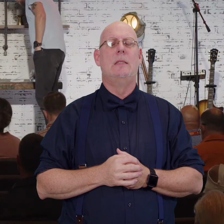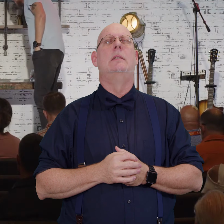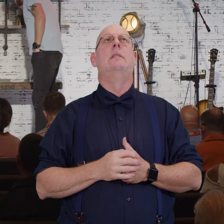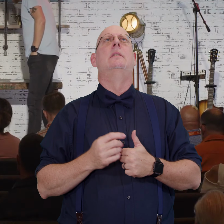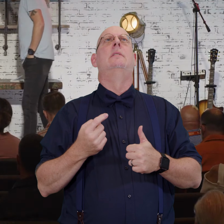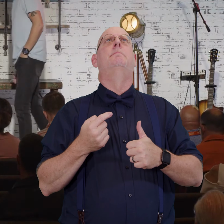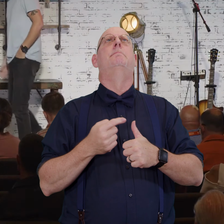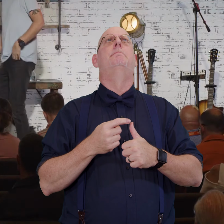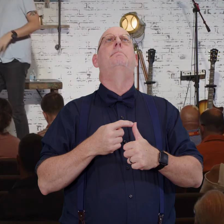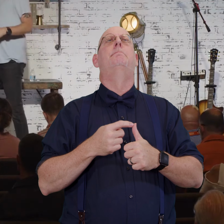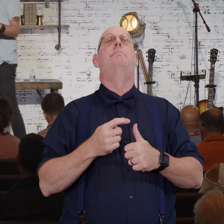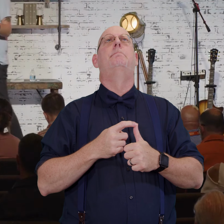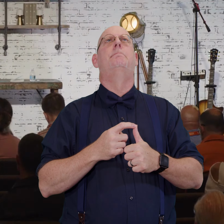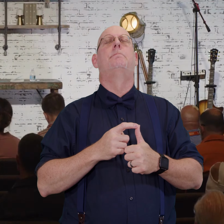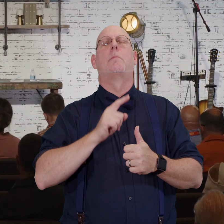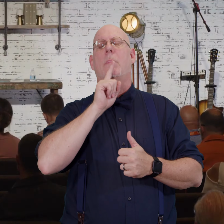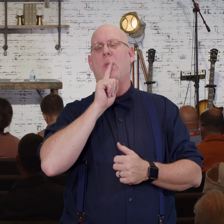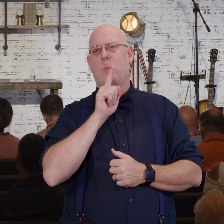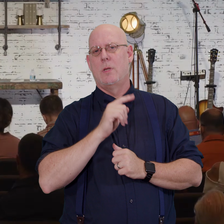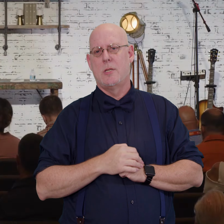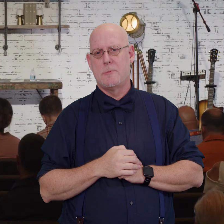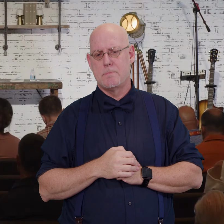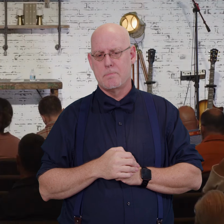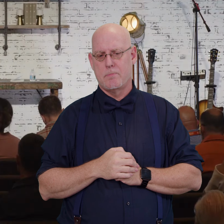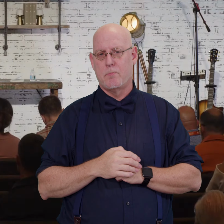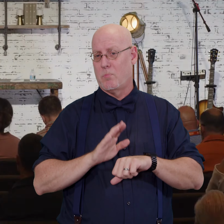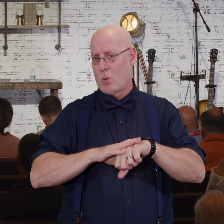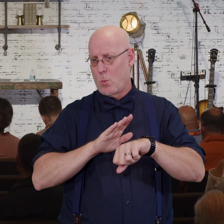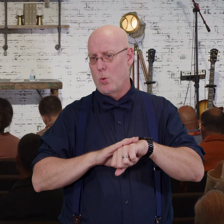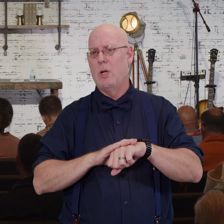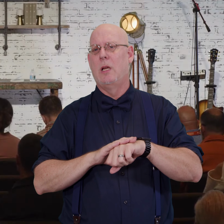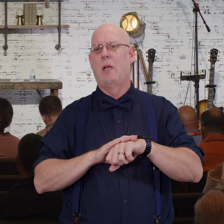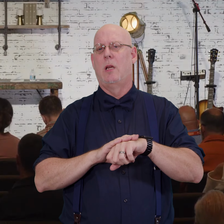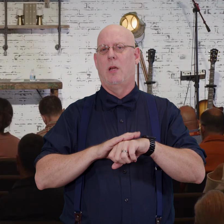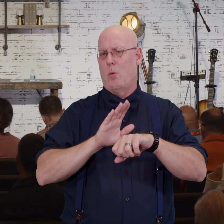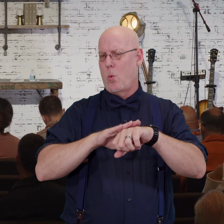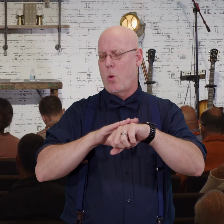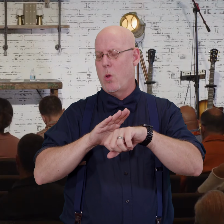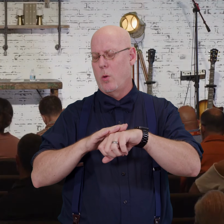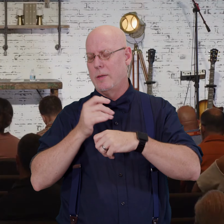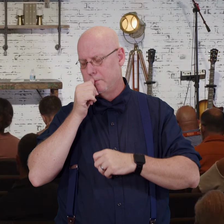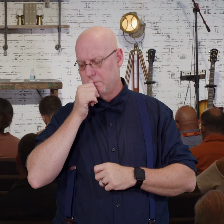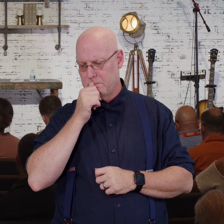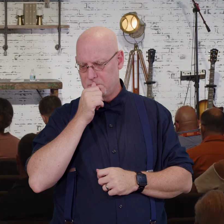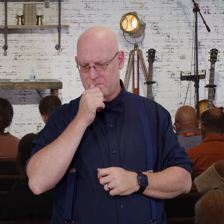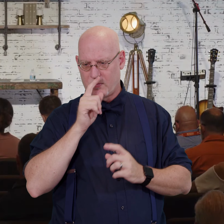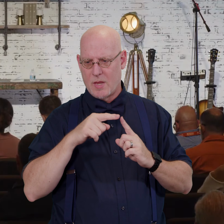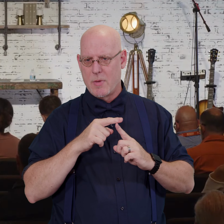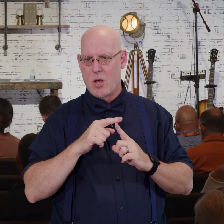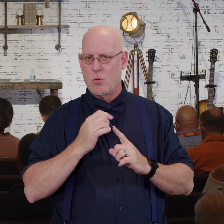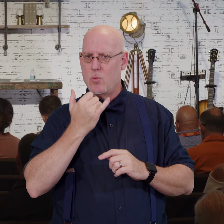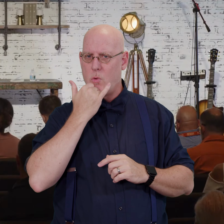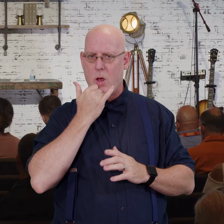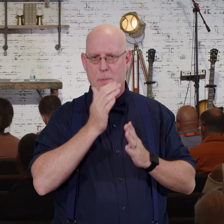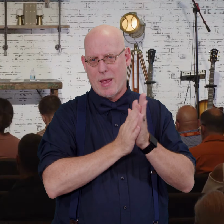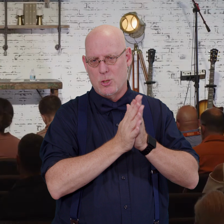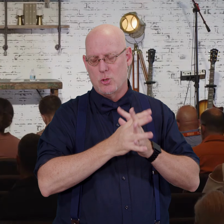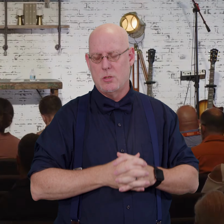And the first is the reality that there's this warning, there's this caution, woe, beware, concerning misplaced